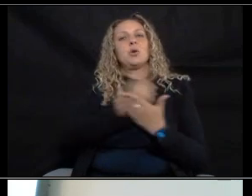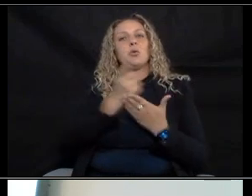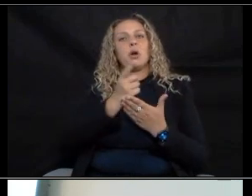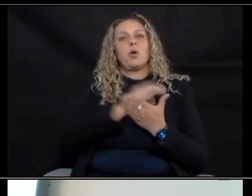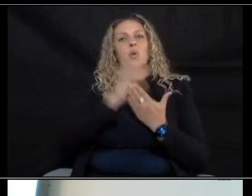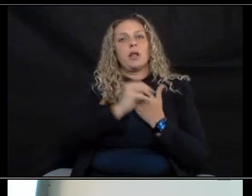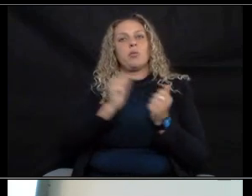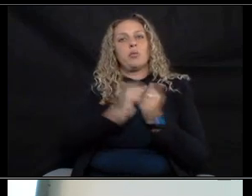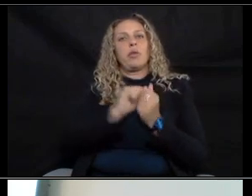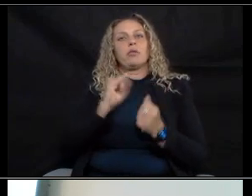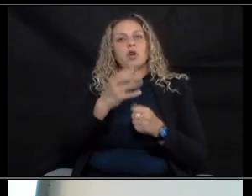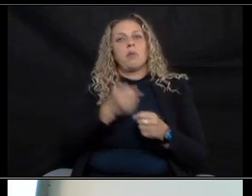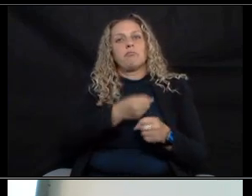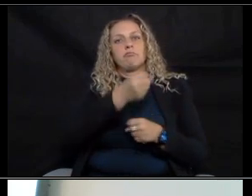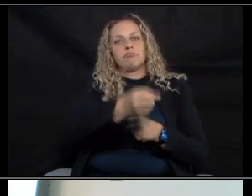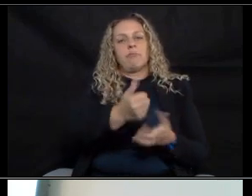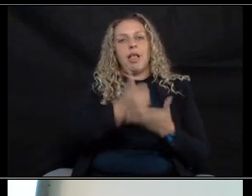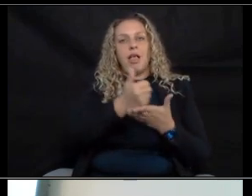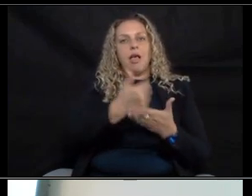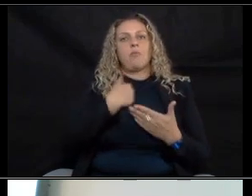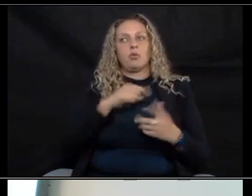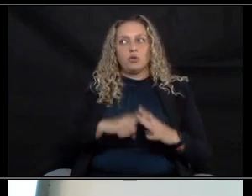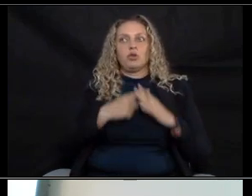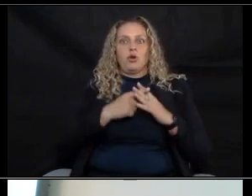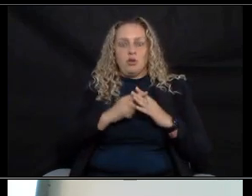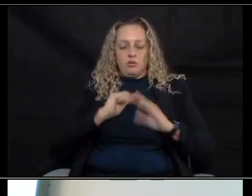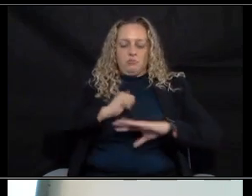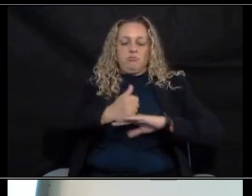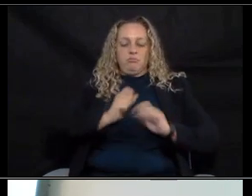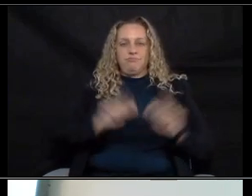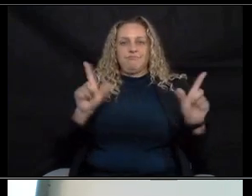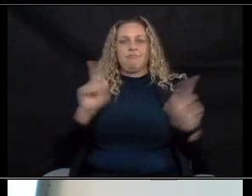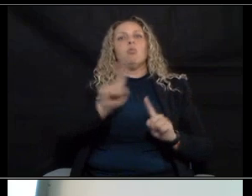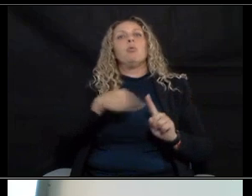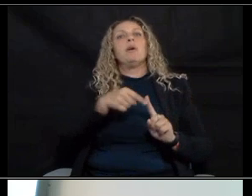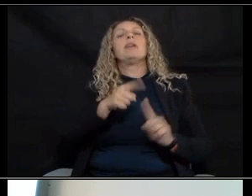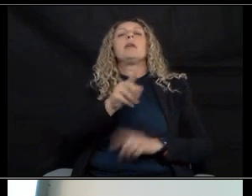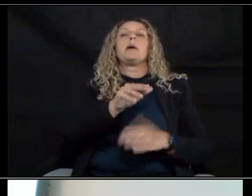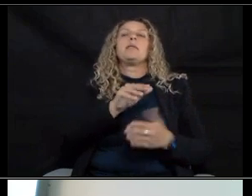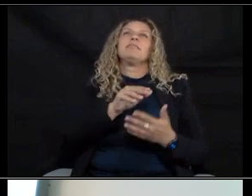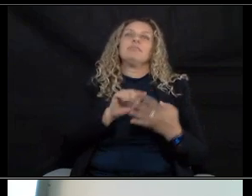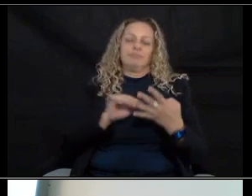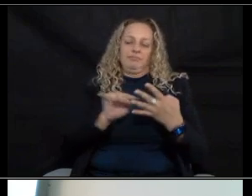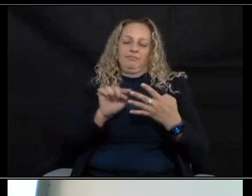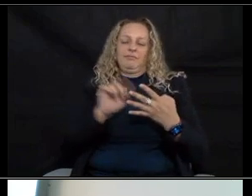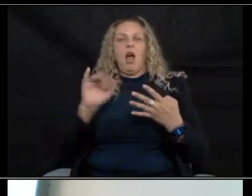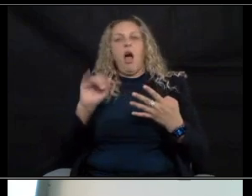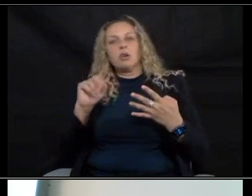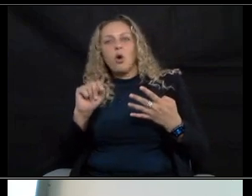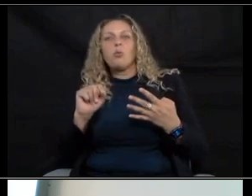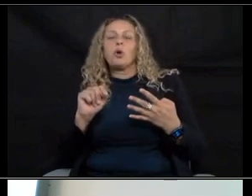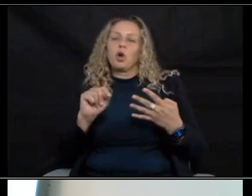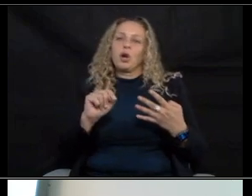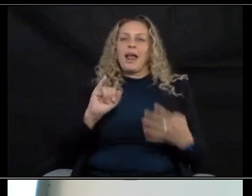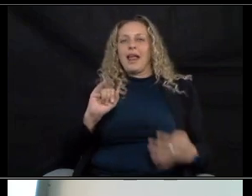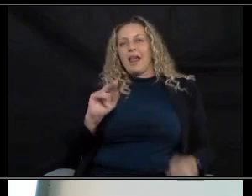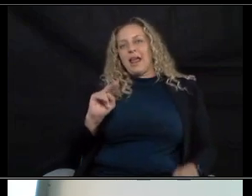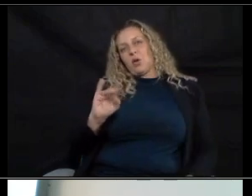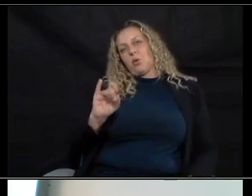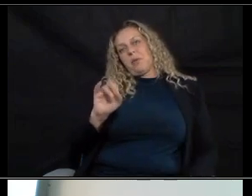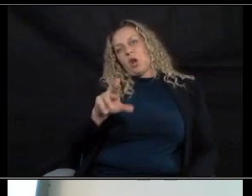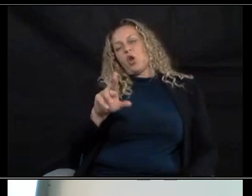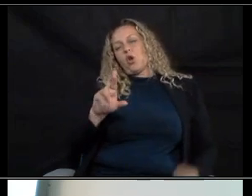placement. We will look to launch that probably mid-October, and then the incubator component will follow. We